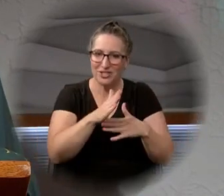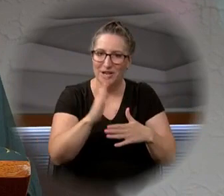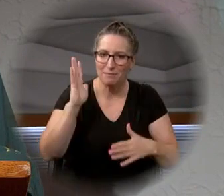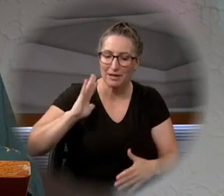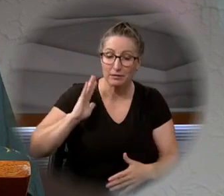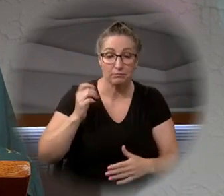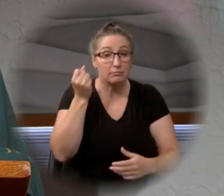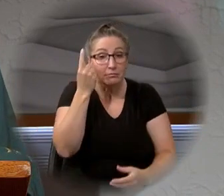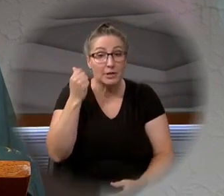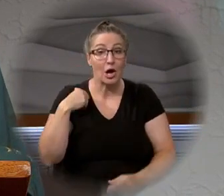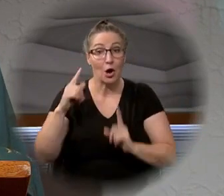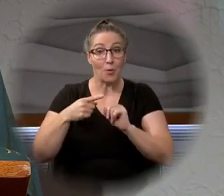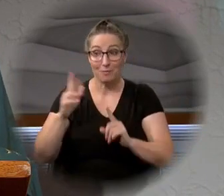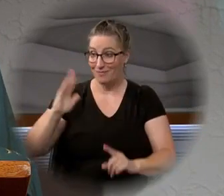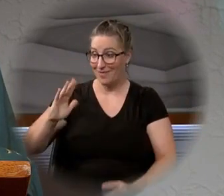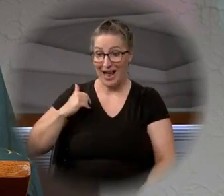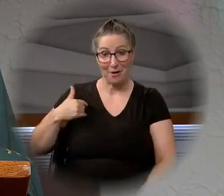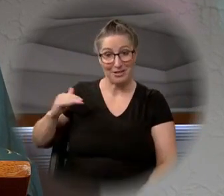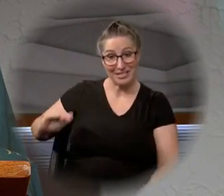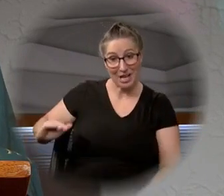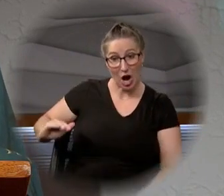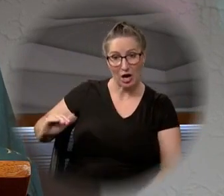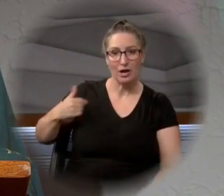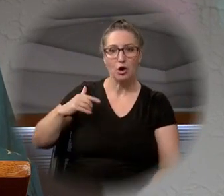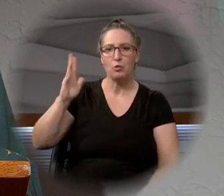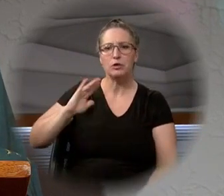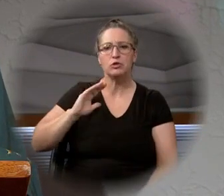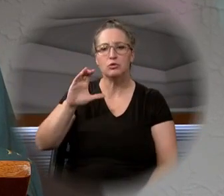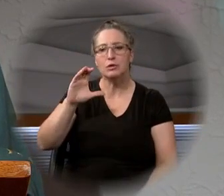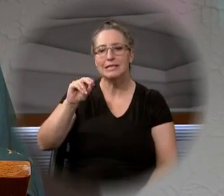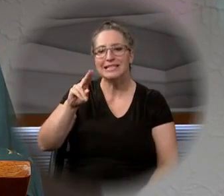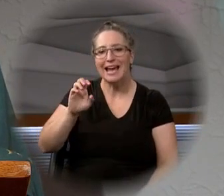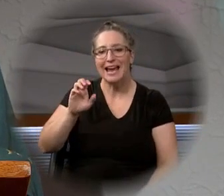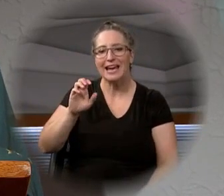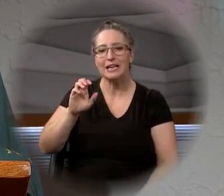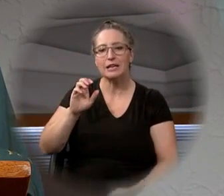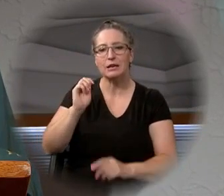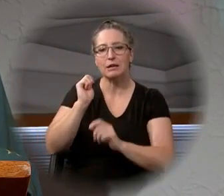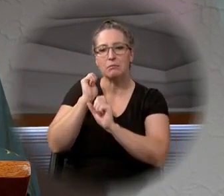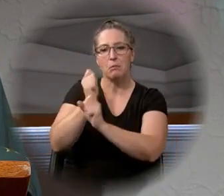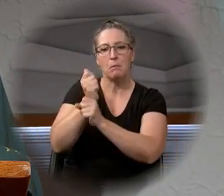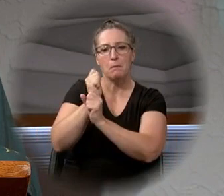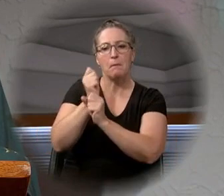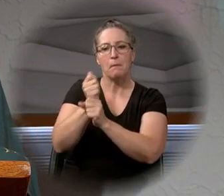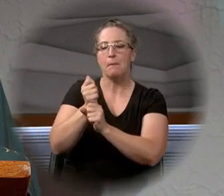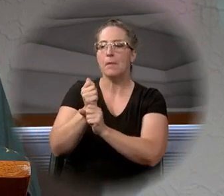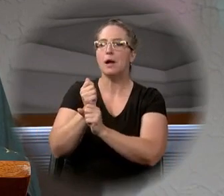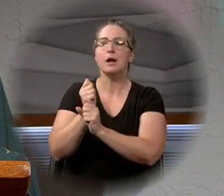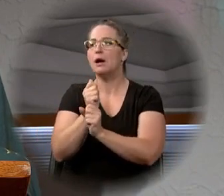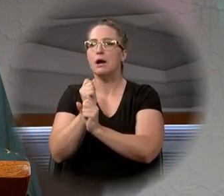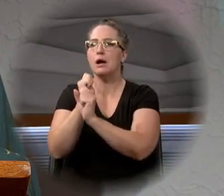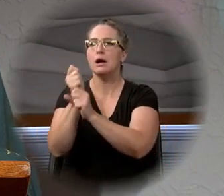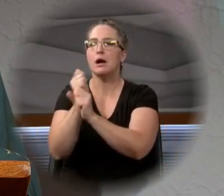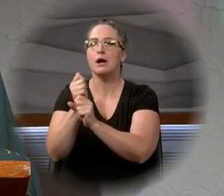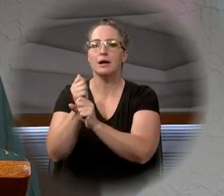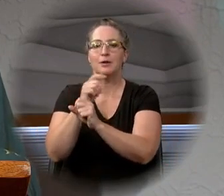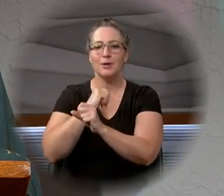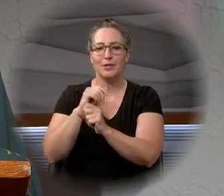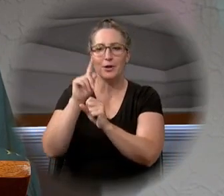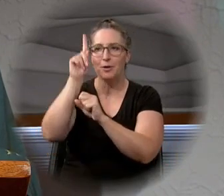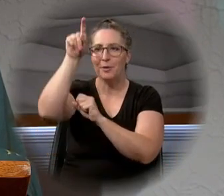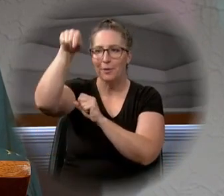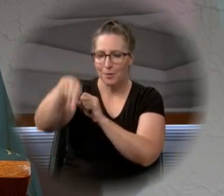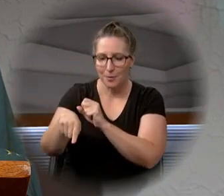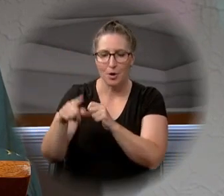When I was a child on the lake, we used a cane pole and with our worms and a bobber, but that was really limiting